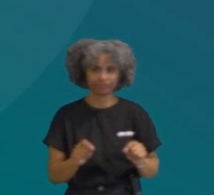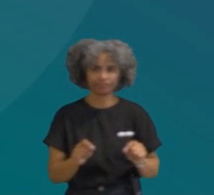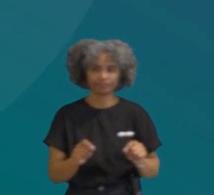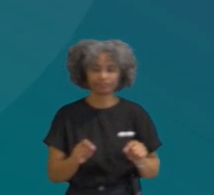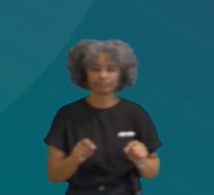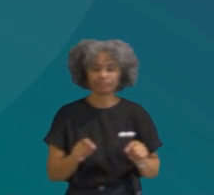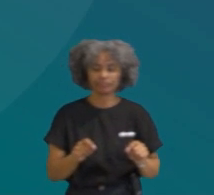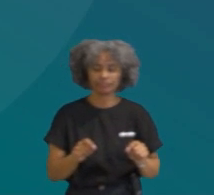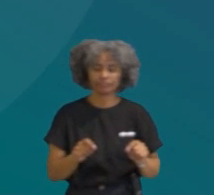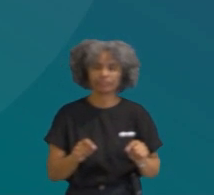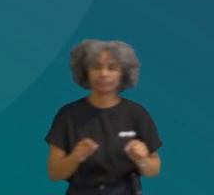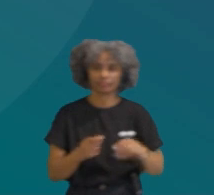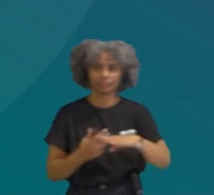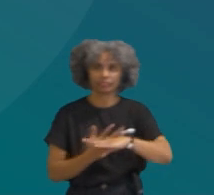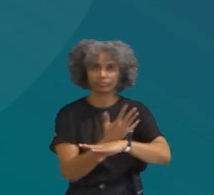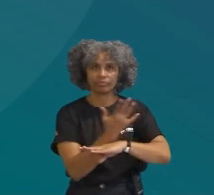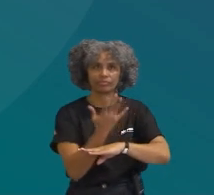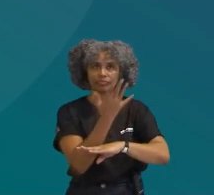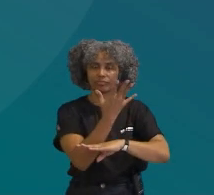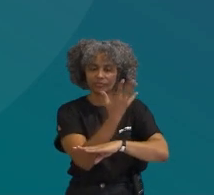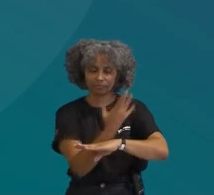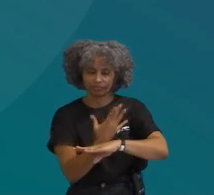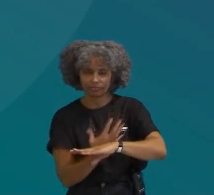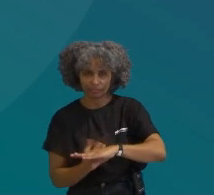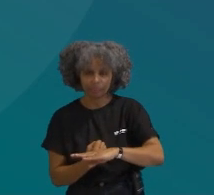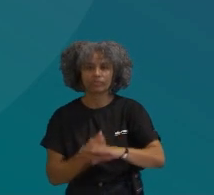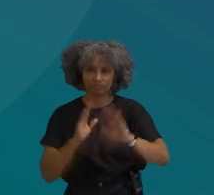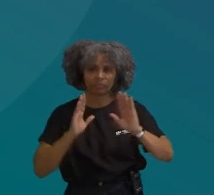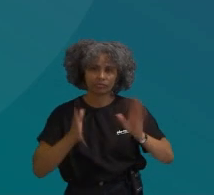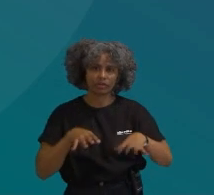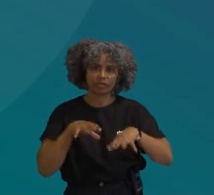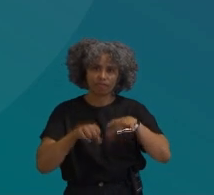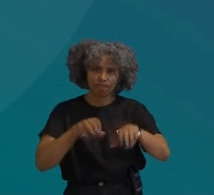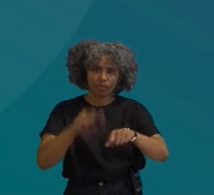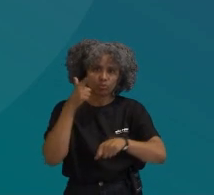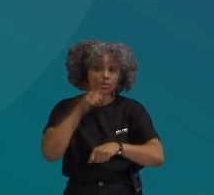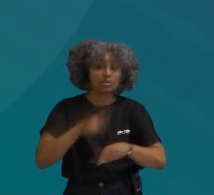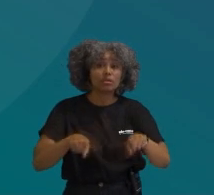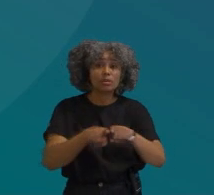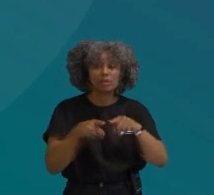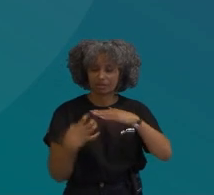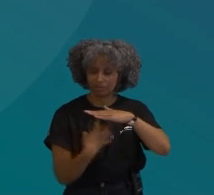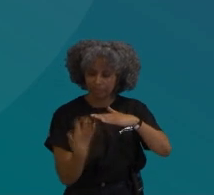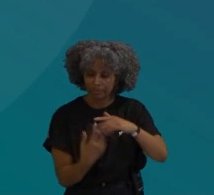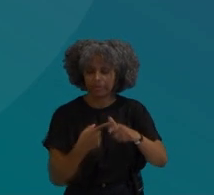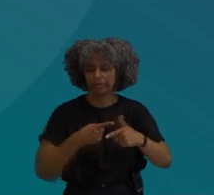With the help of the city government, the companies